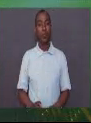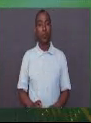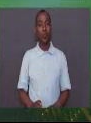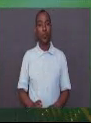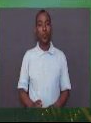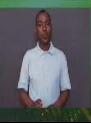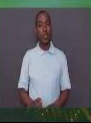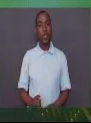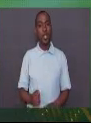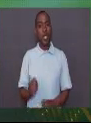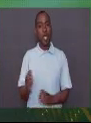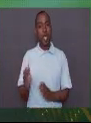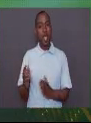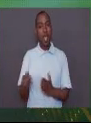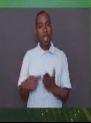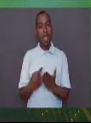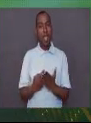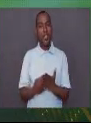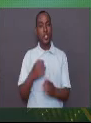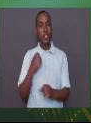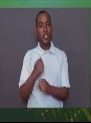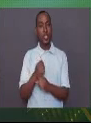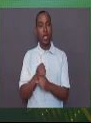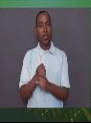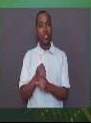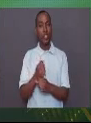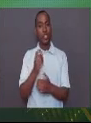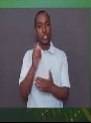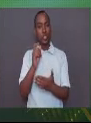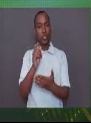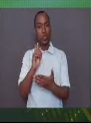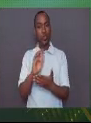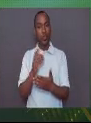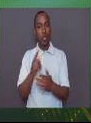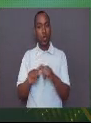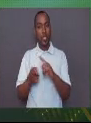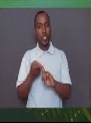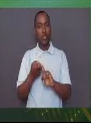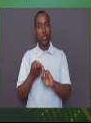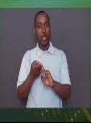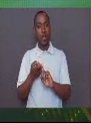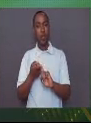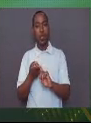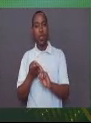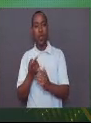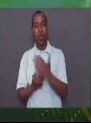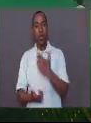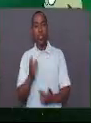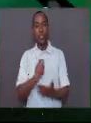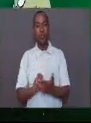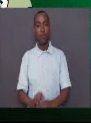Make a list of these applications and then share your list with a partner.